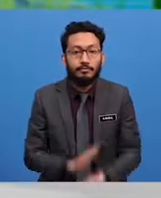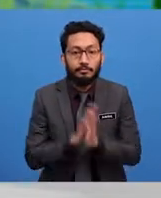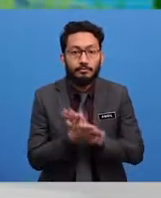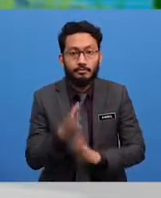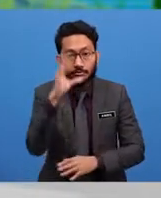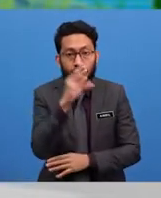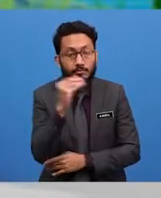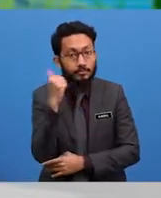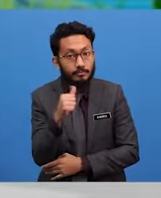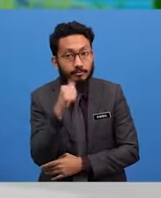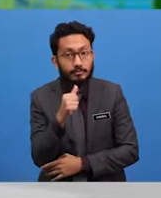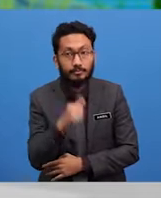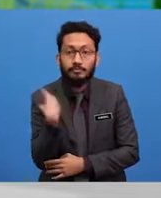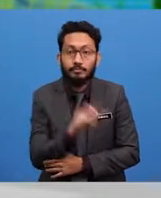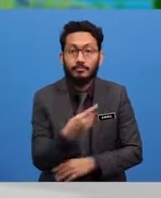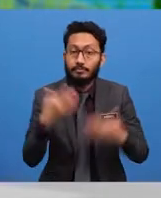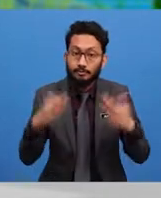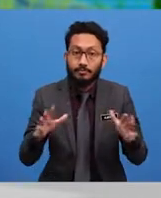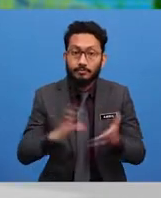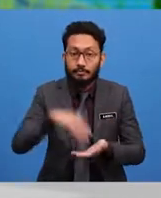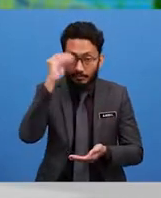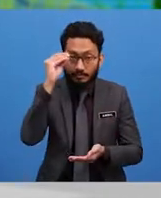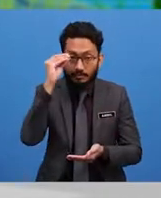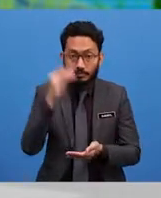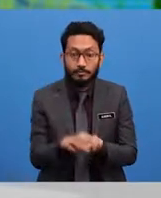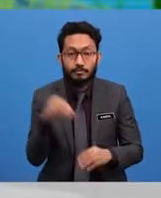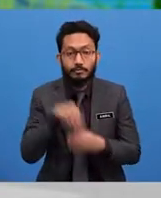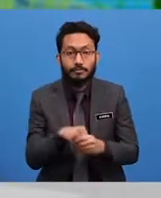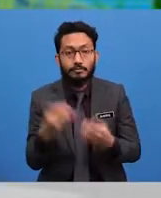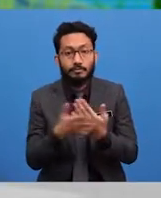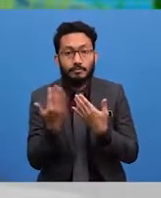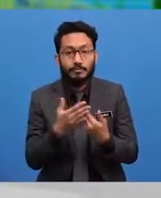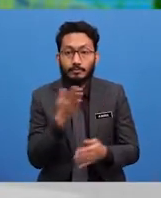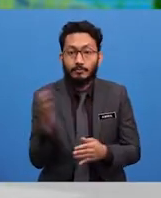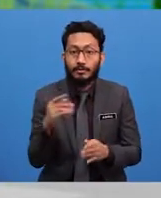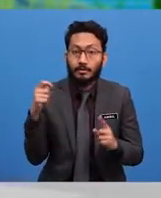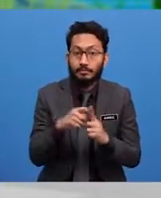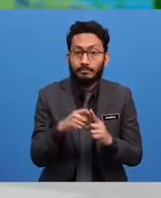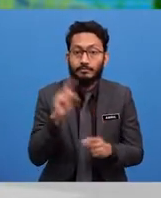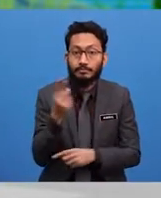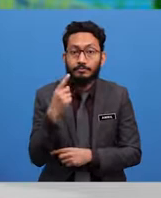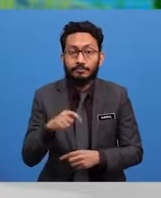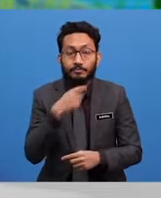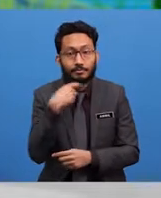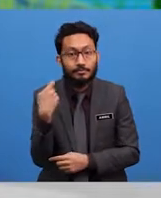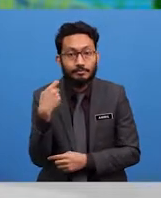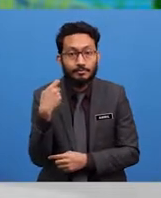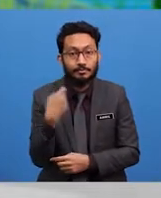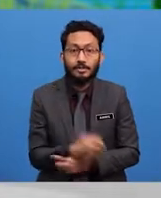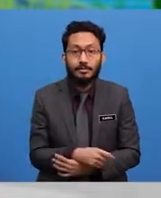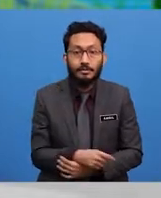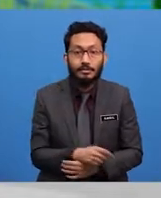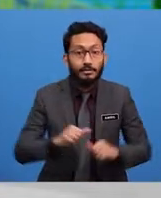So, boys and girls, we have learned that in simple past tense, only the verbs to